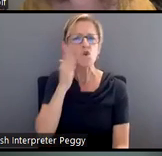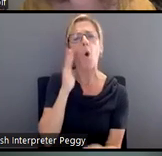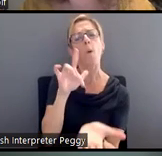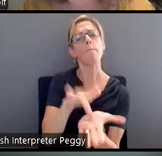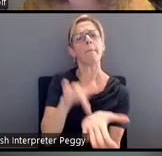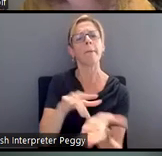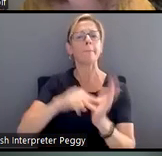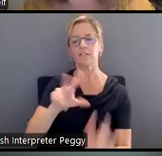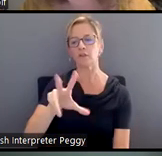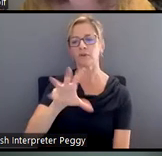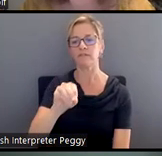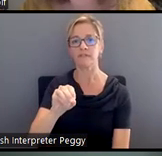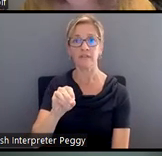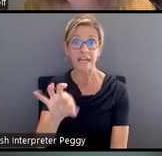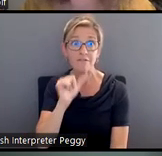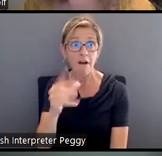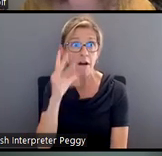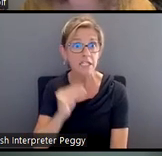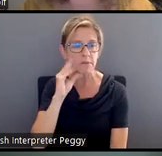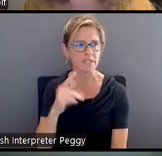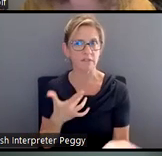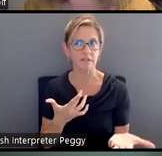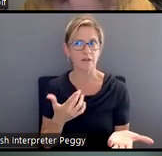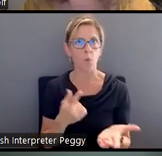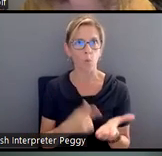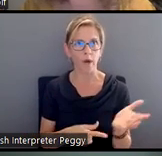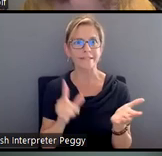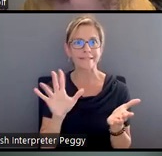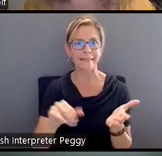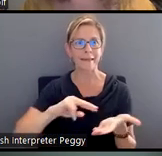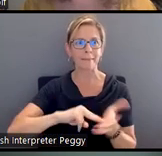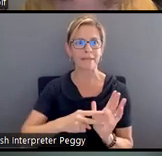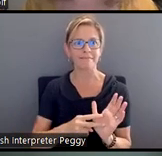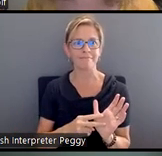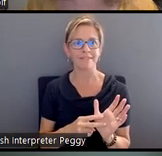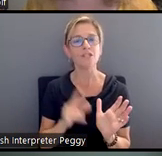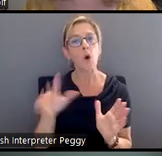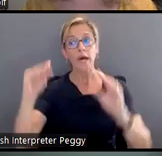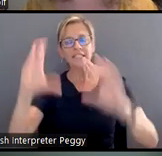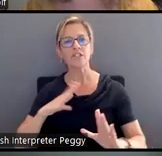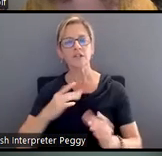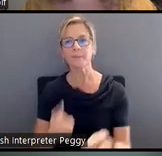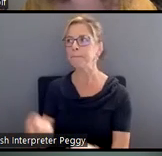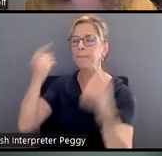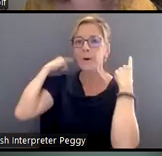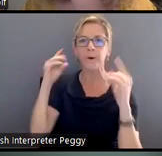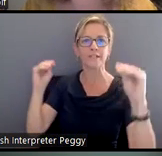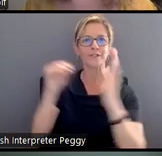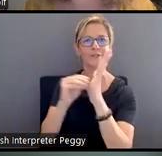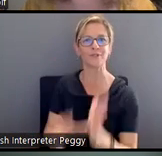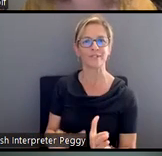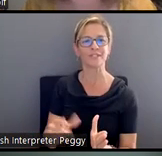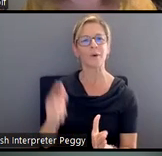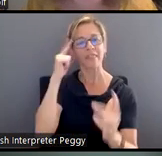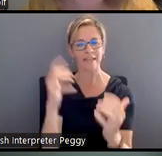People who don't bake a lot do not know that a moderate oven is 350 degrees. So ask yourself, what does my